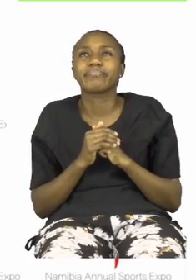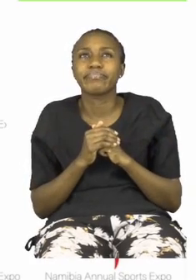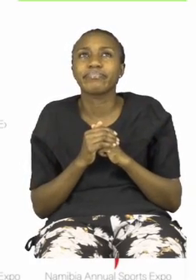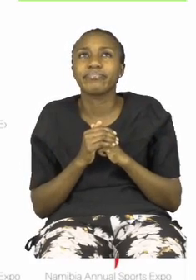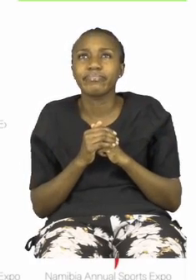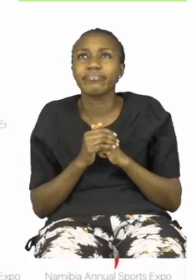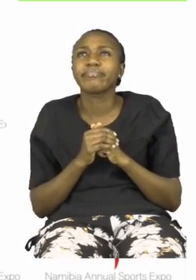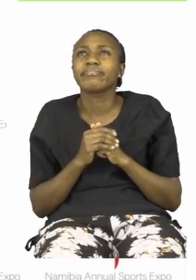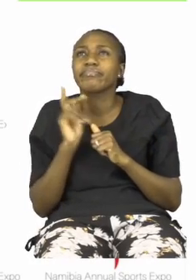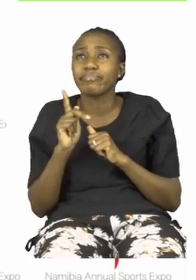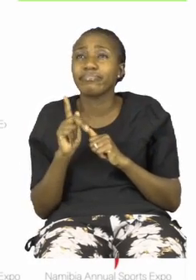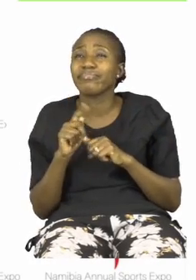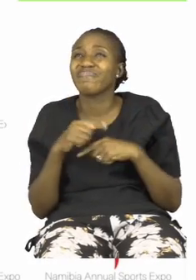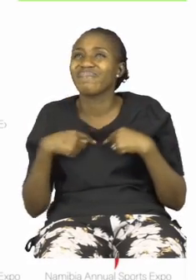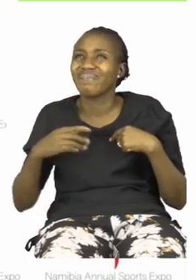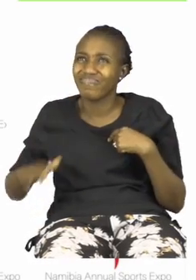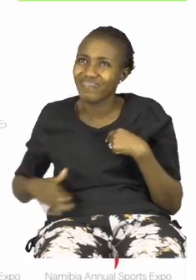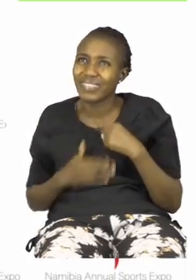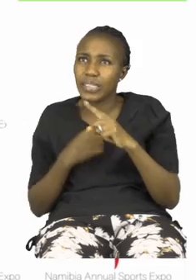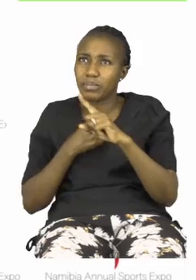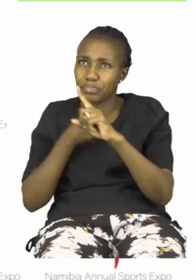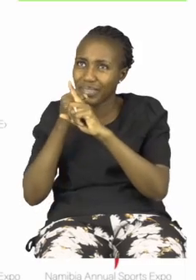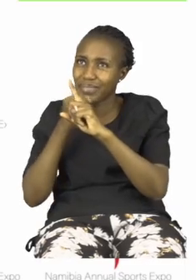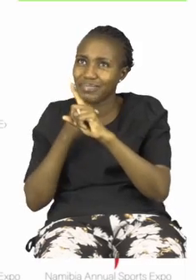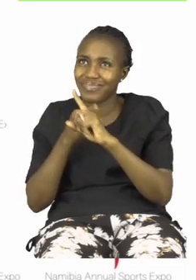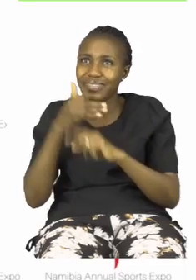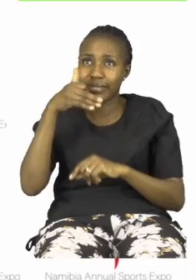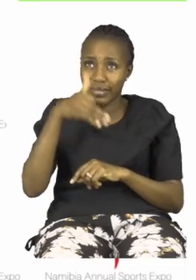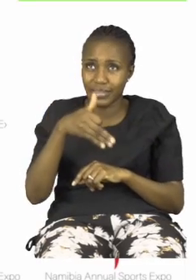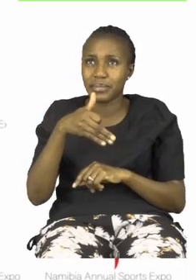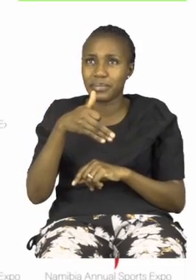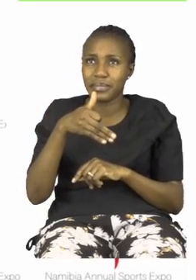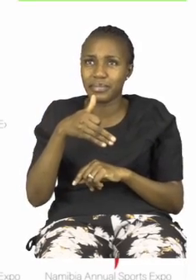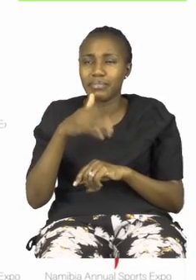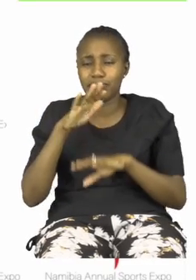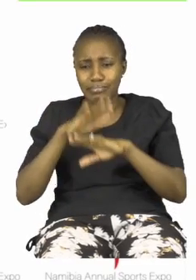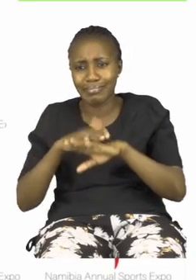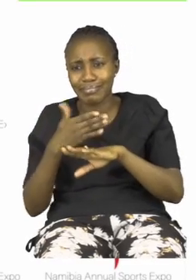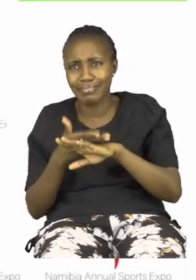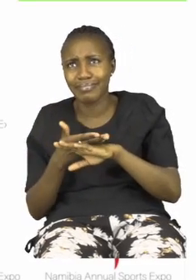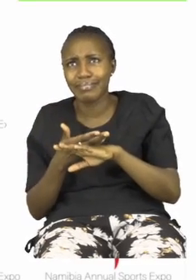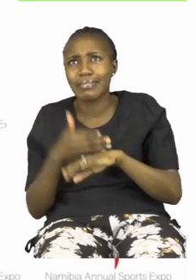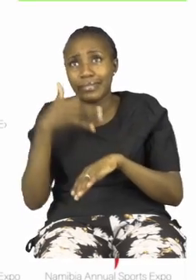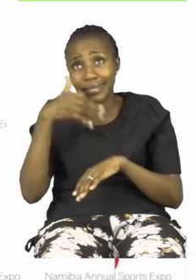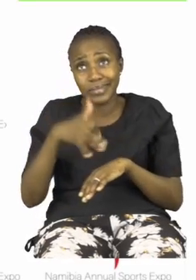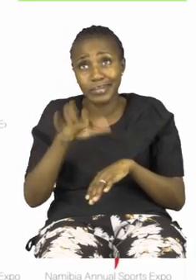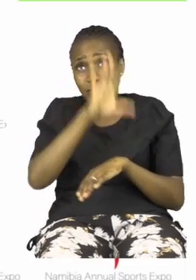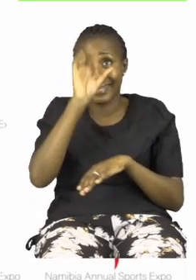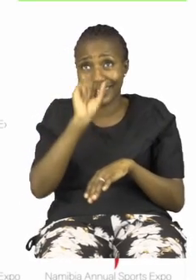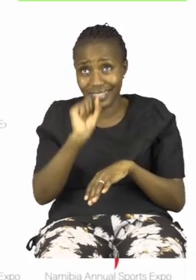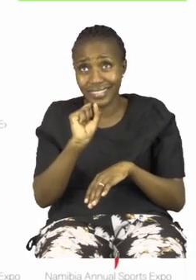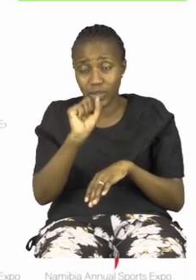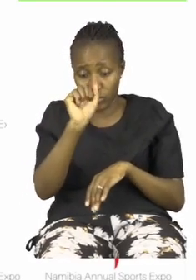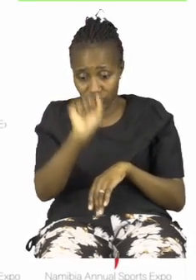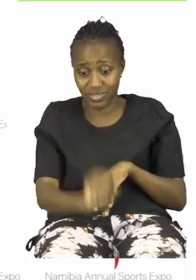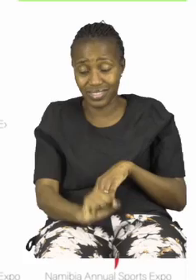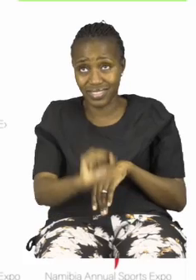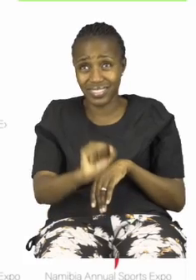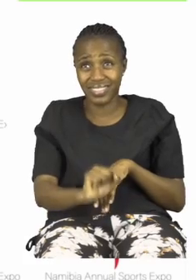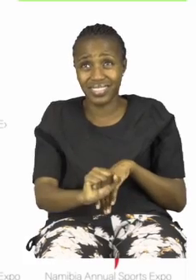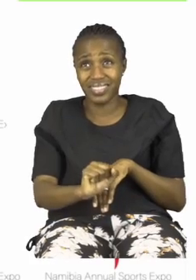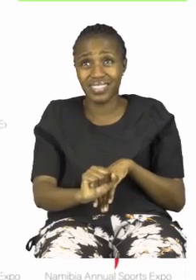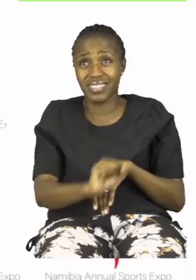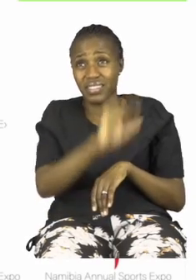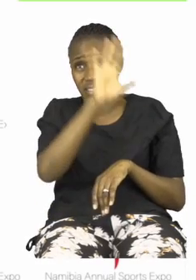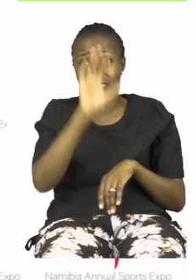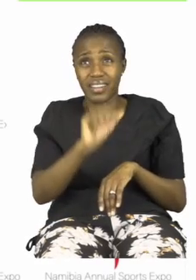trying to build the Namibian scene, because the games that we like in Namibia or in South Africa or in the southern part of Africa are very different from the